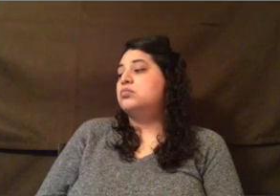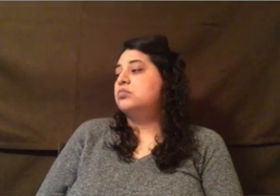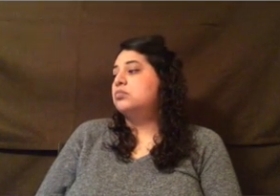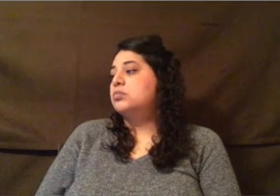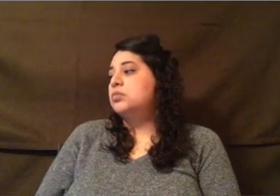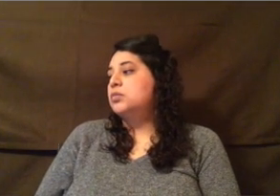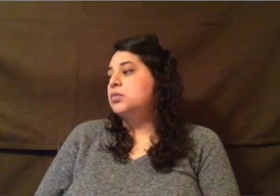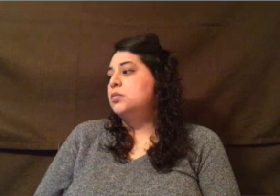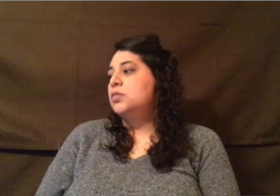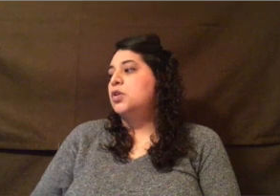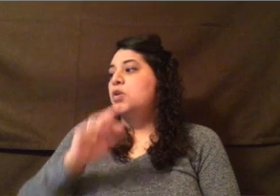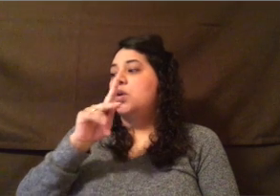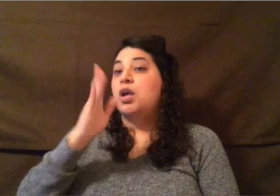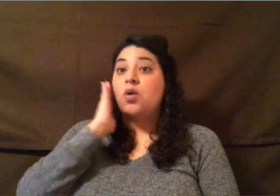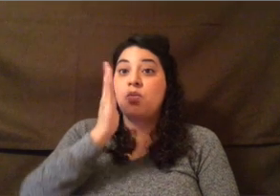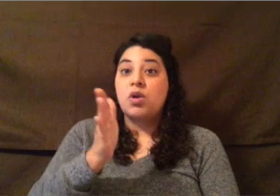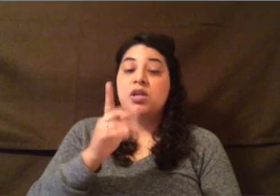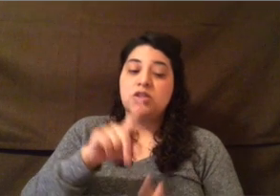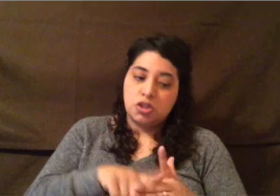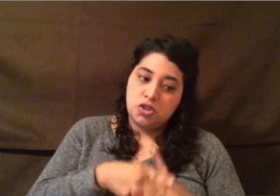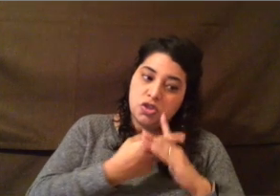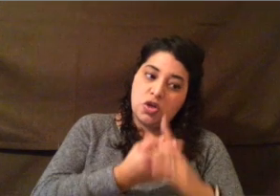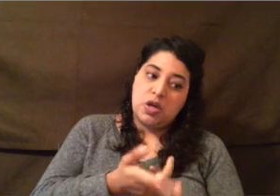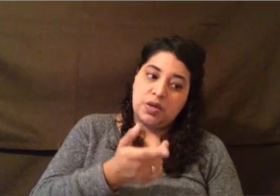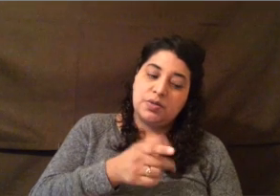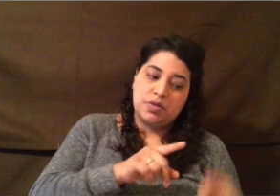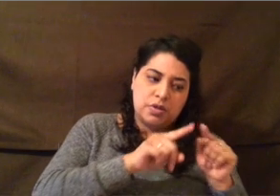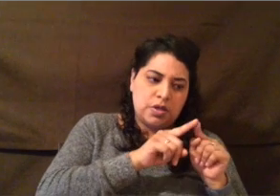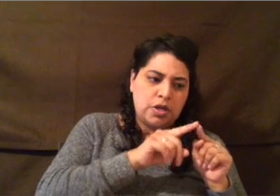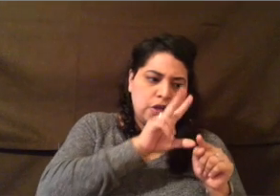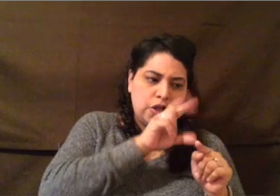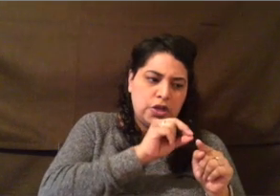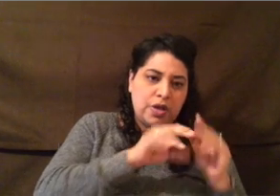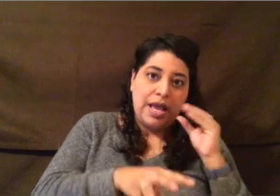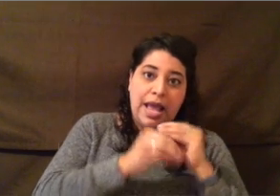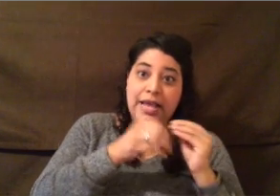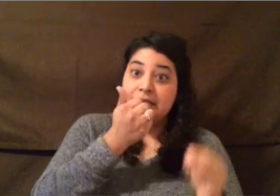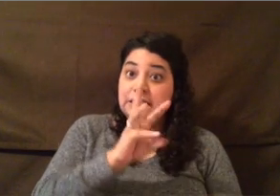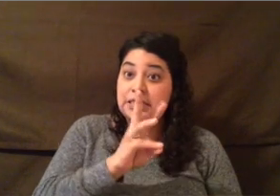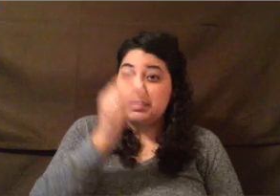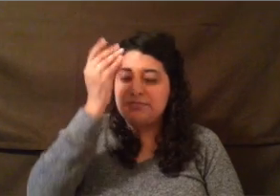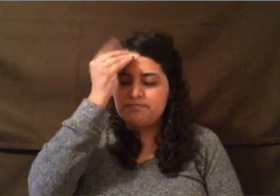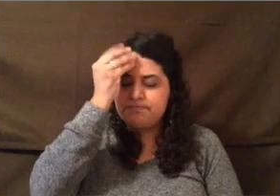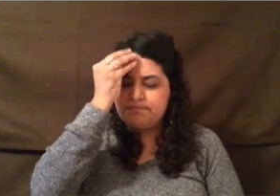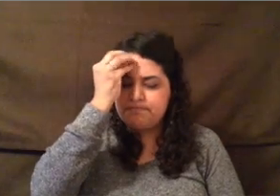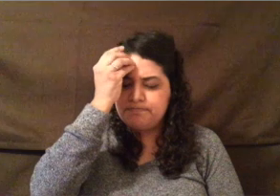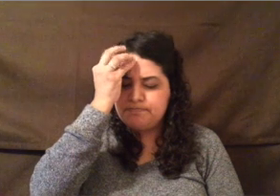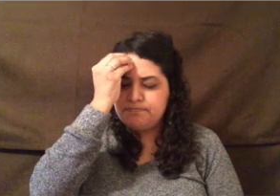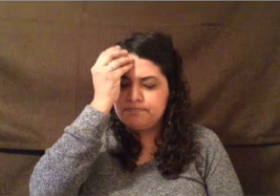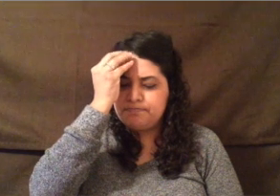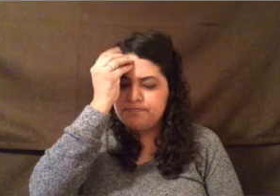we're going to go ahead and do that. 30 plus 16, mental math,